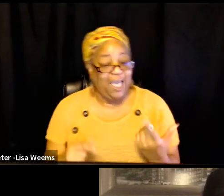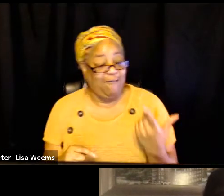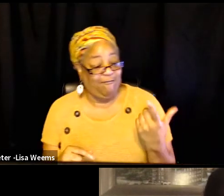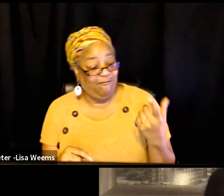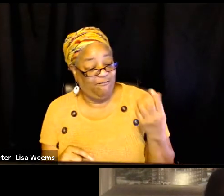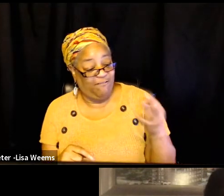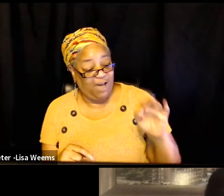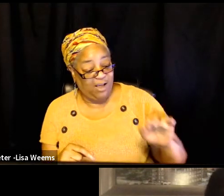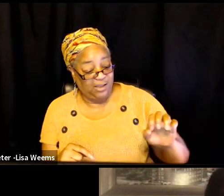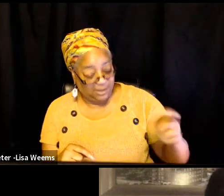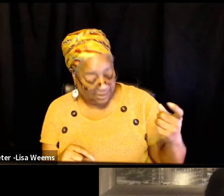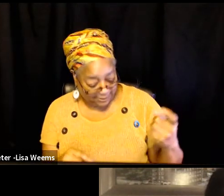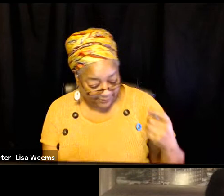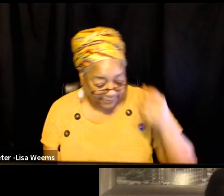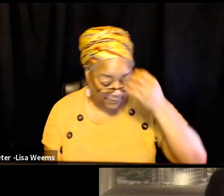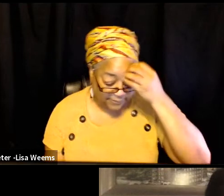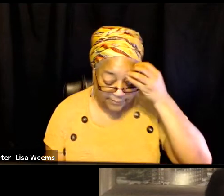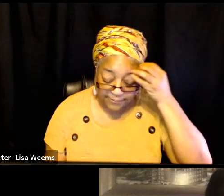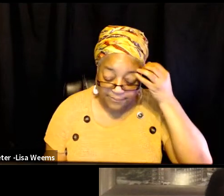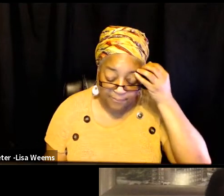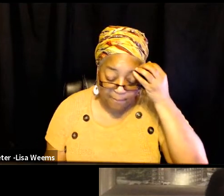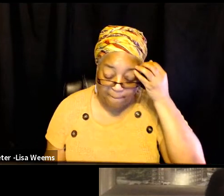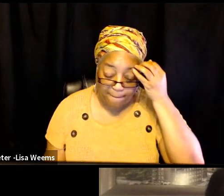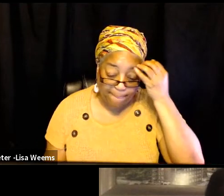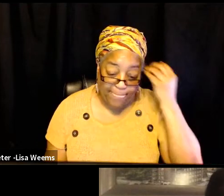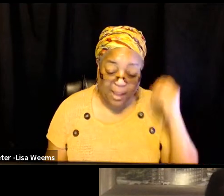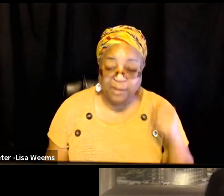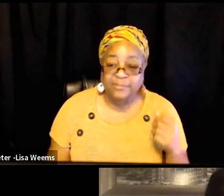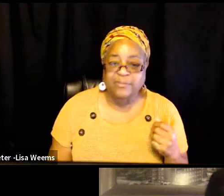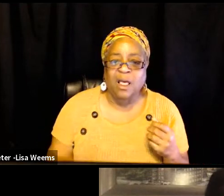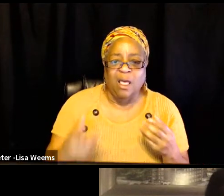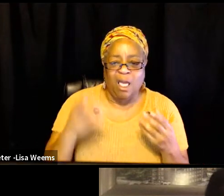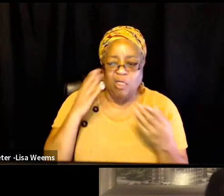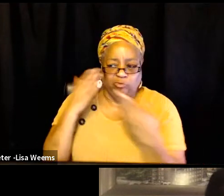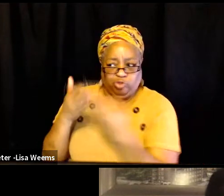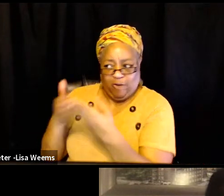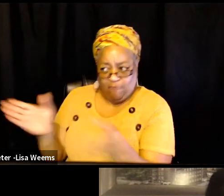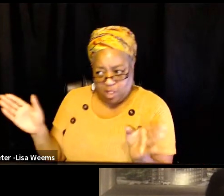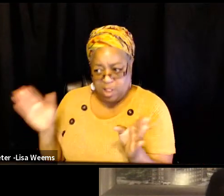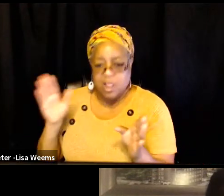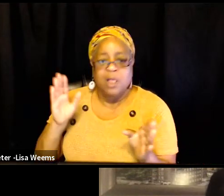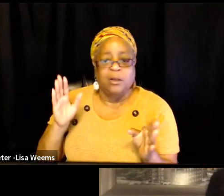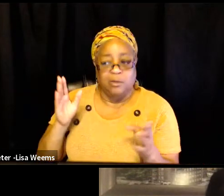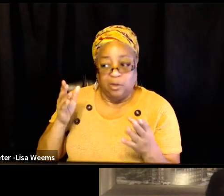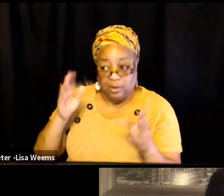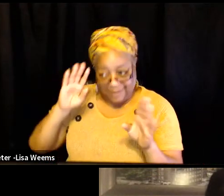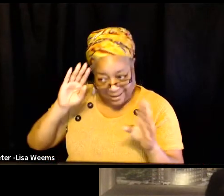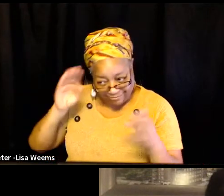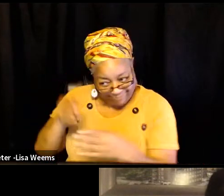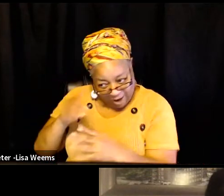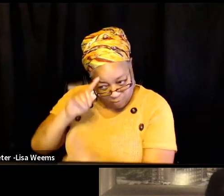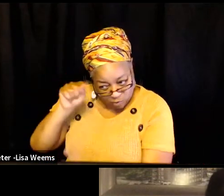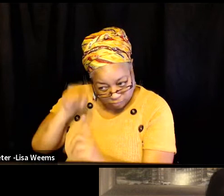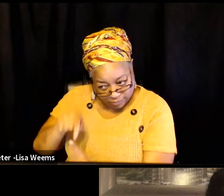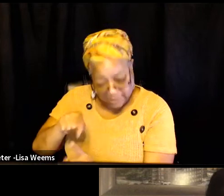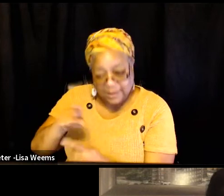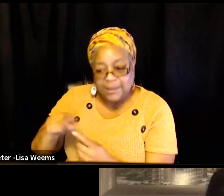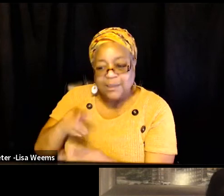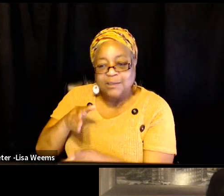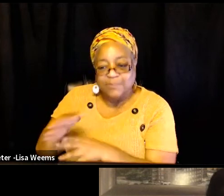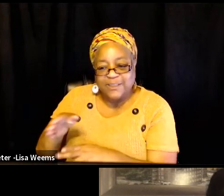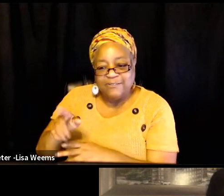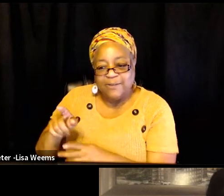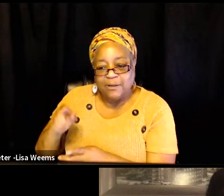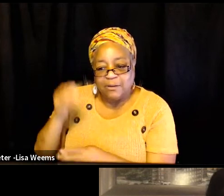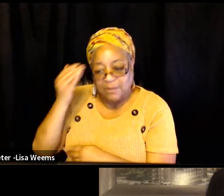intuitive and like the narrow, like a specific knowledge. And my message, I think, tonight